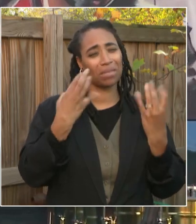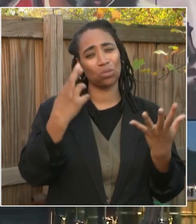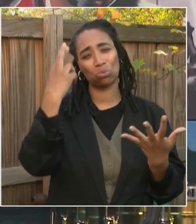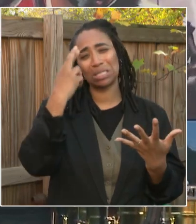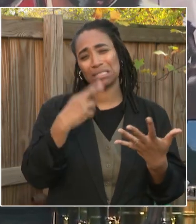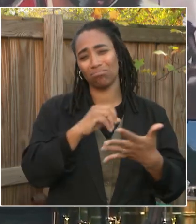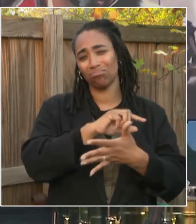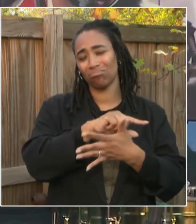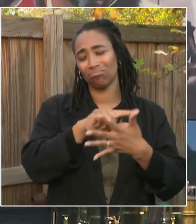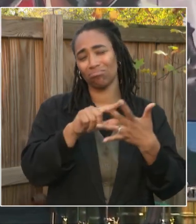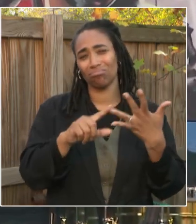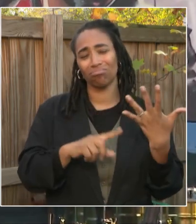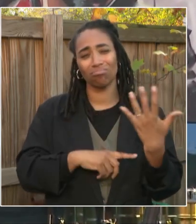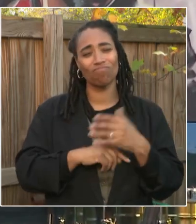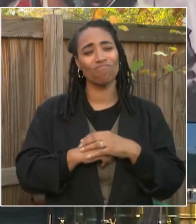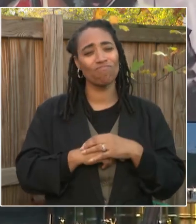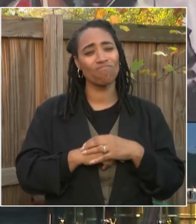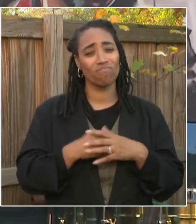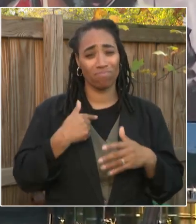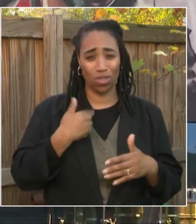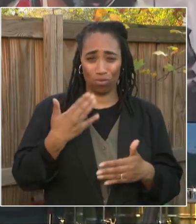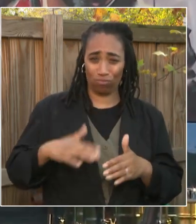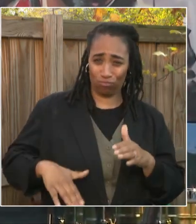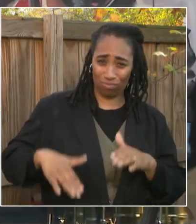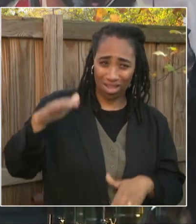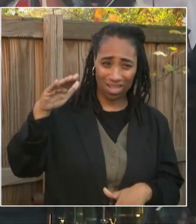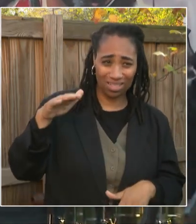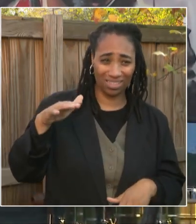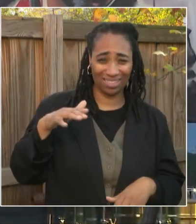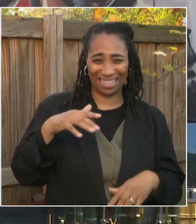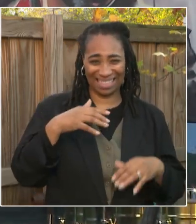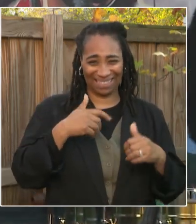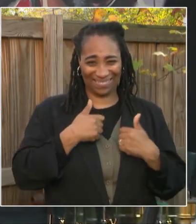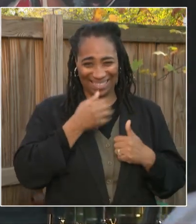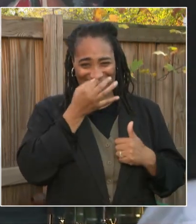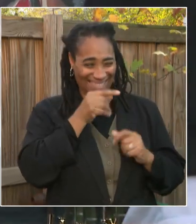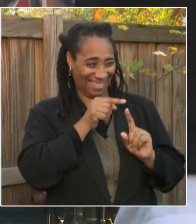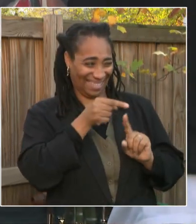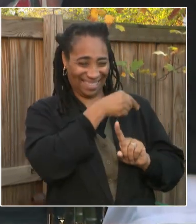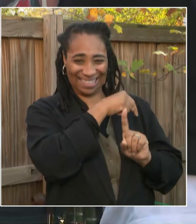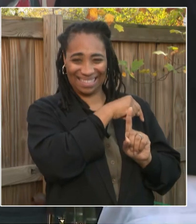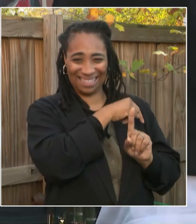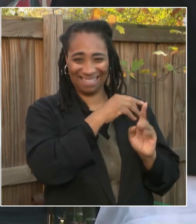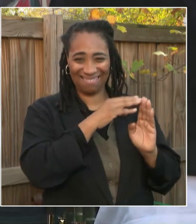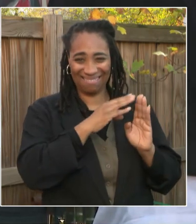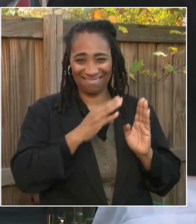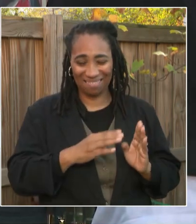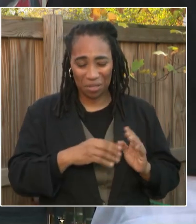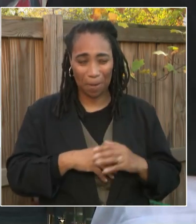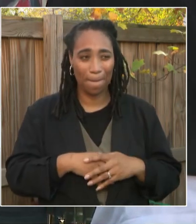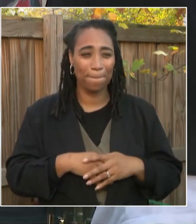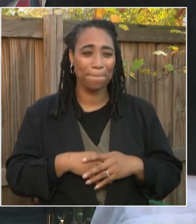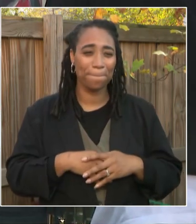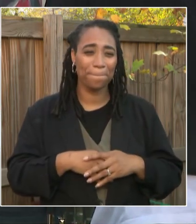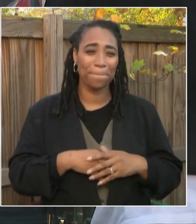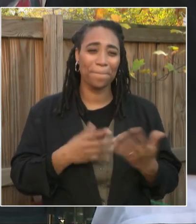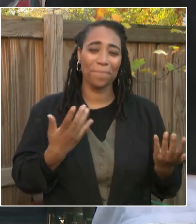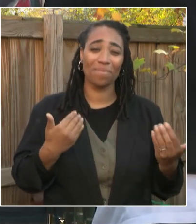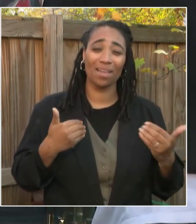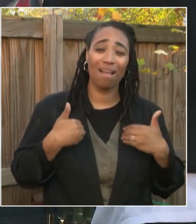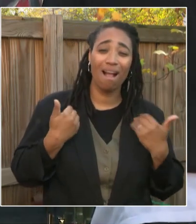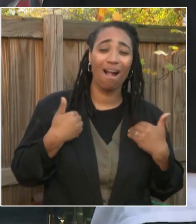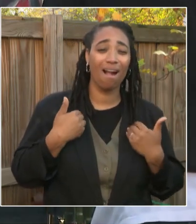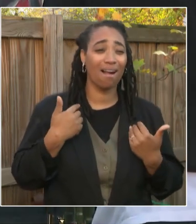is I grew up, like, right up the street from here. You know, I was a young teenager over